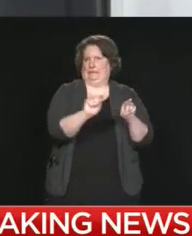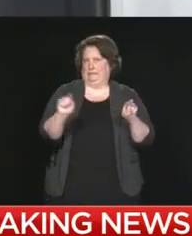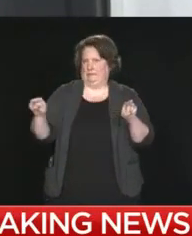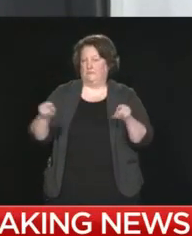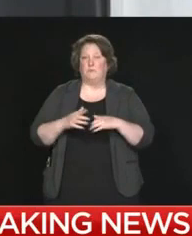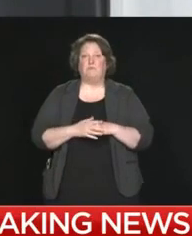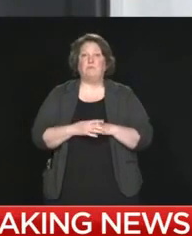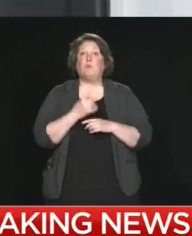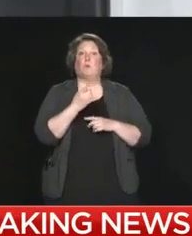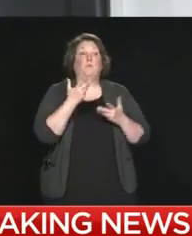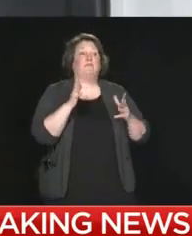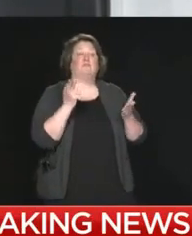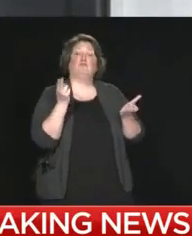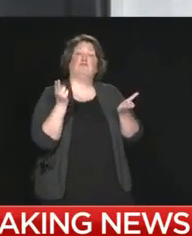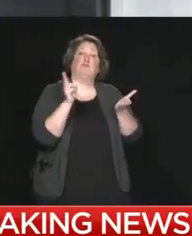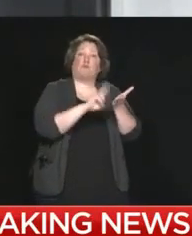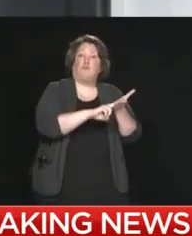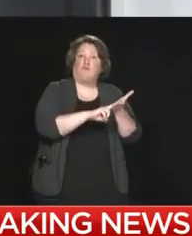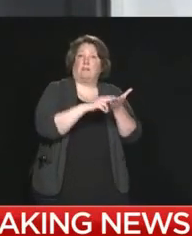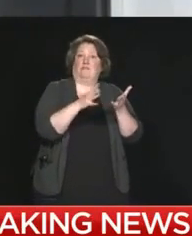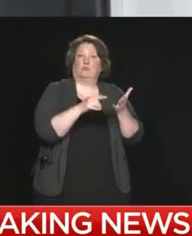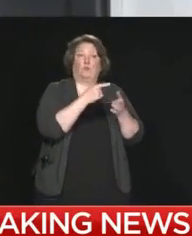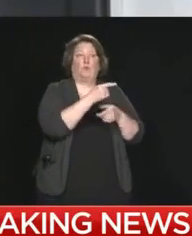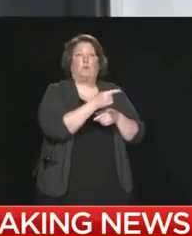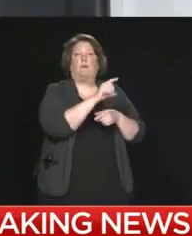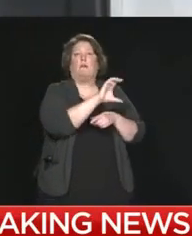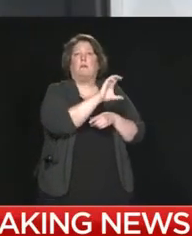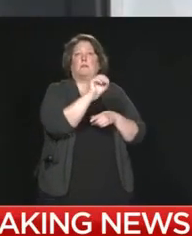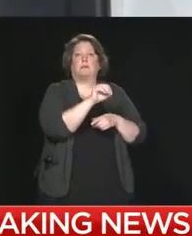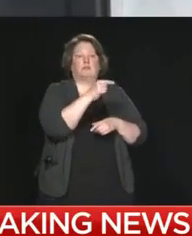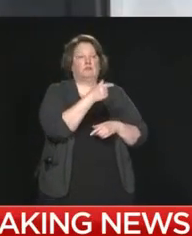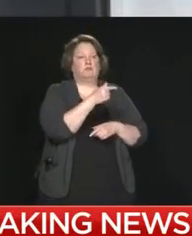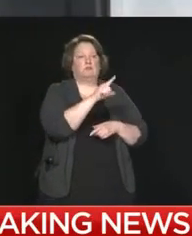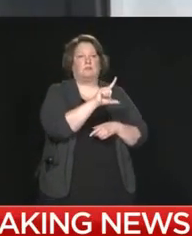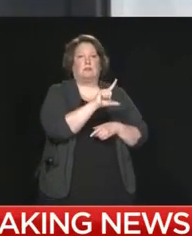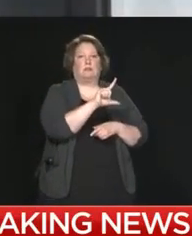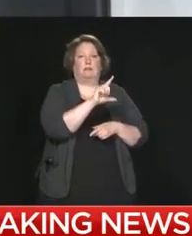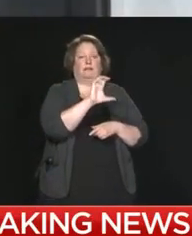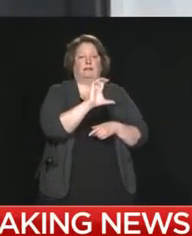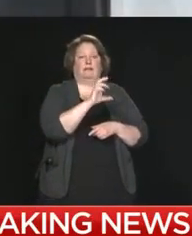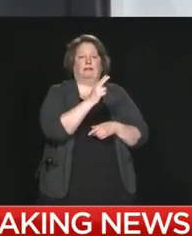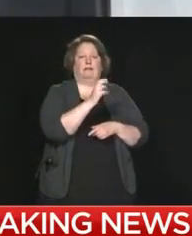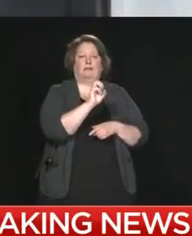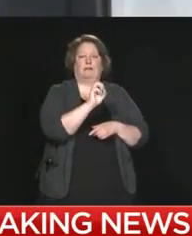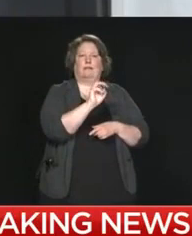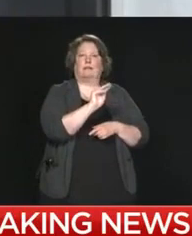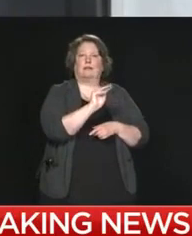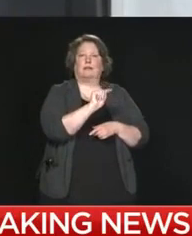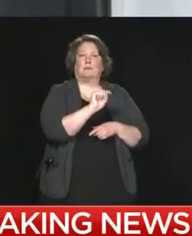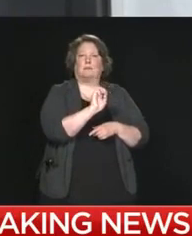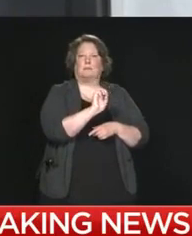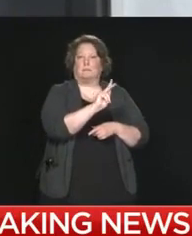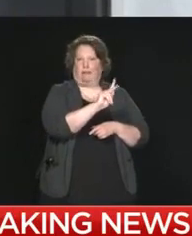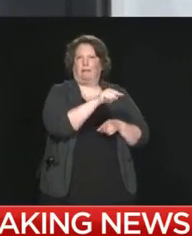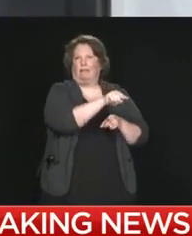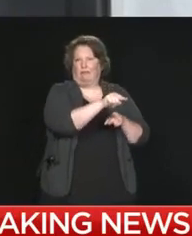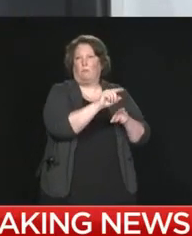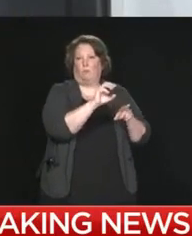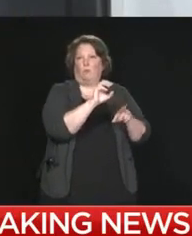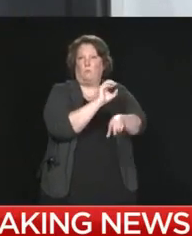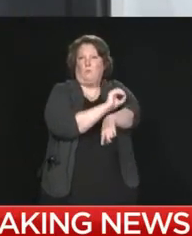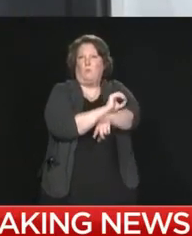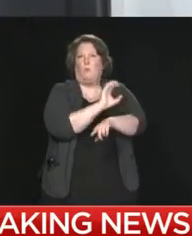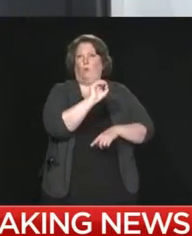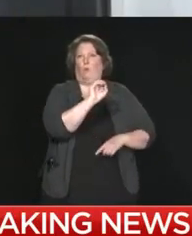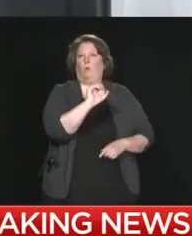a contract with GL Chemtech from Oakville to ensure a supply of chemical products that are essential